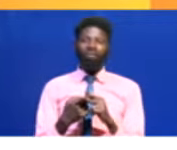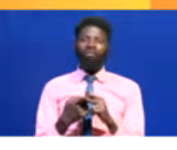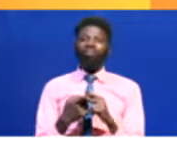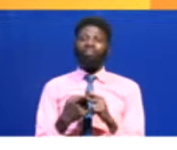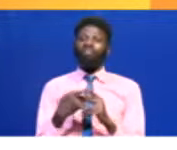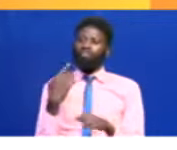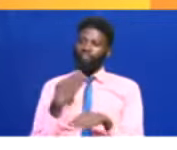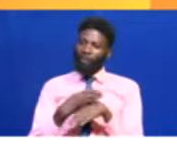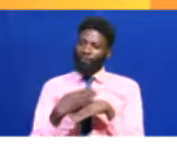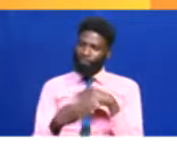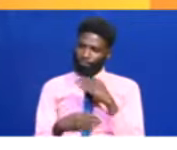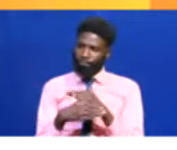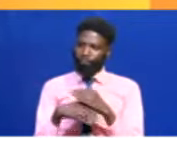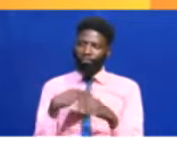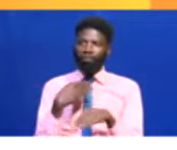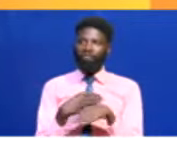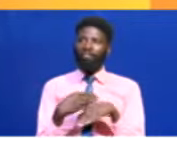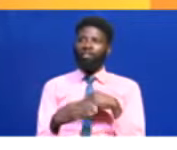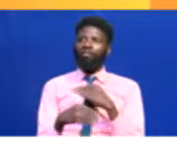being constructed.